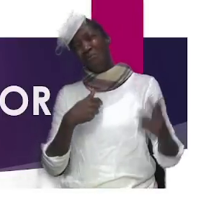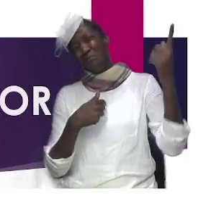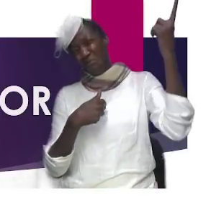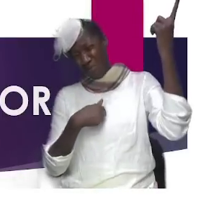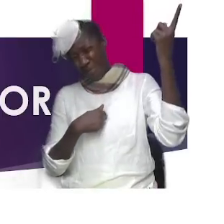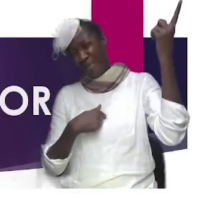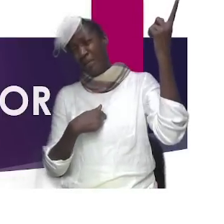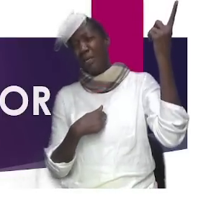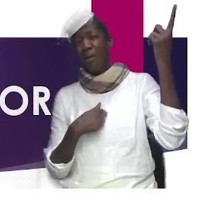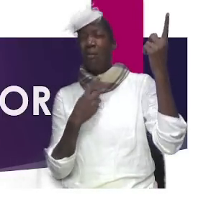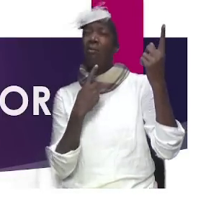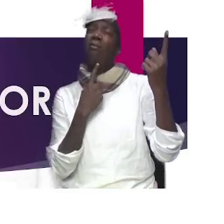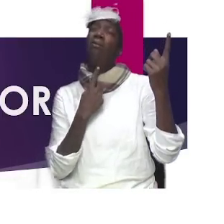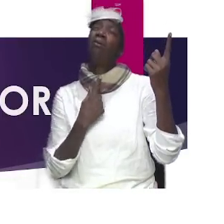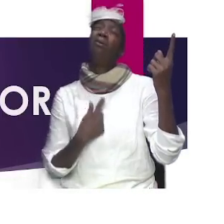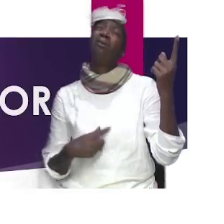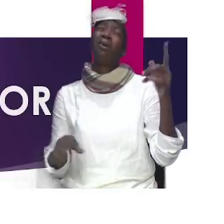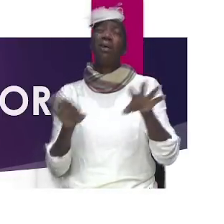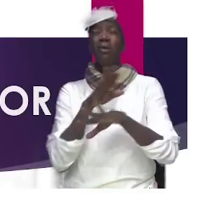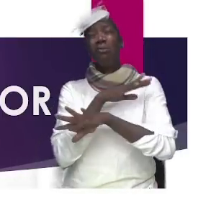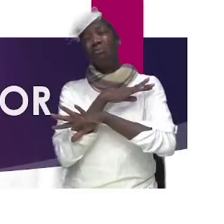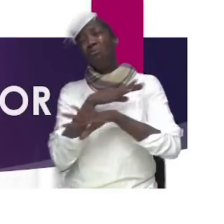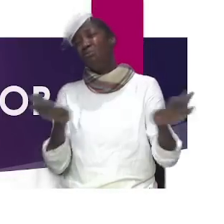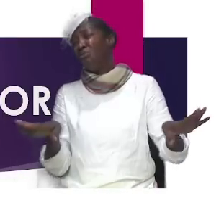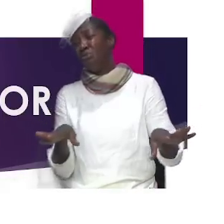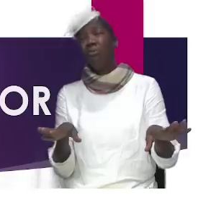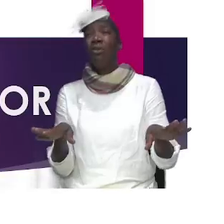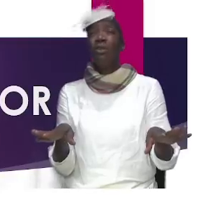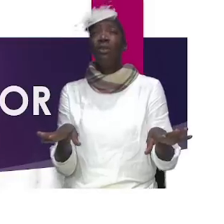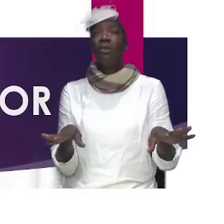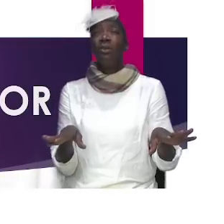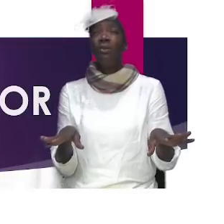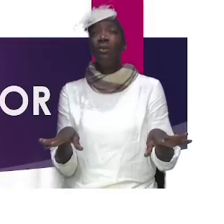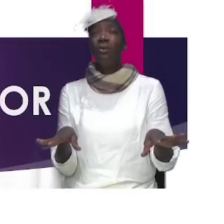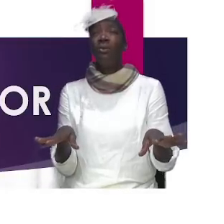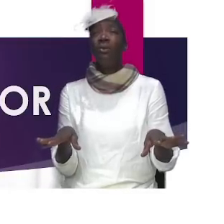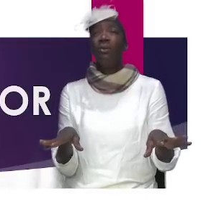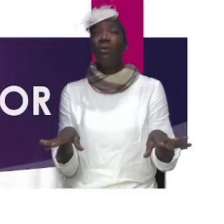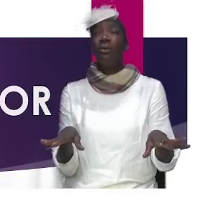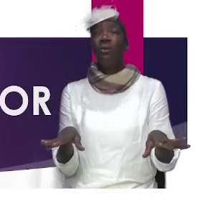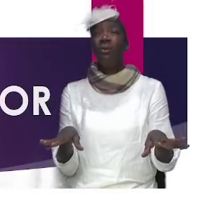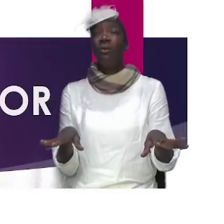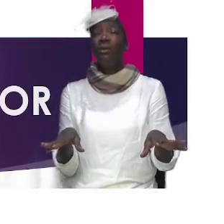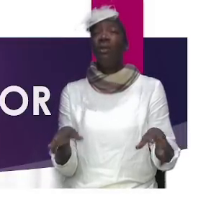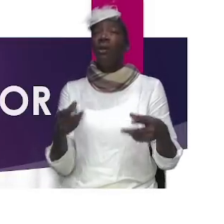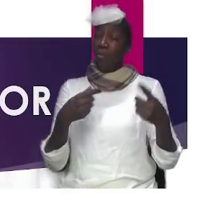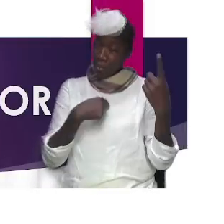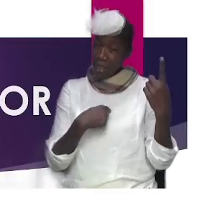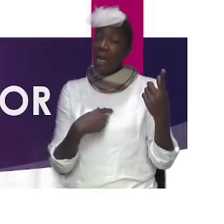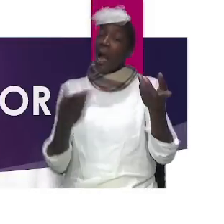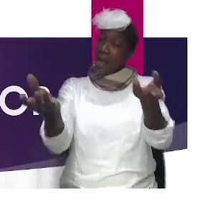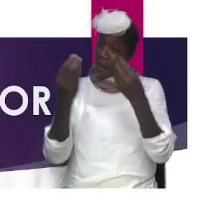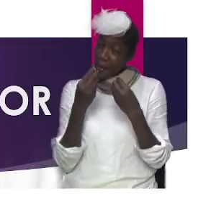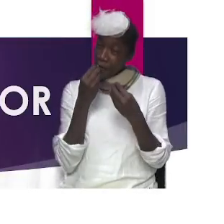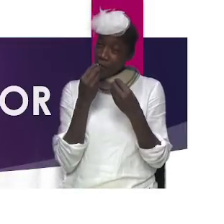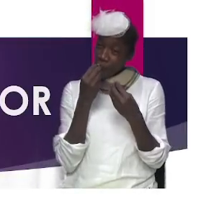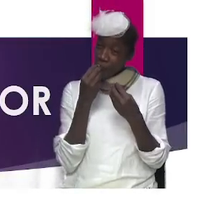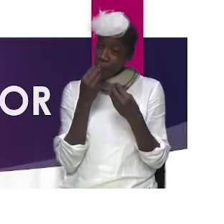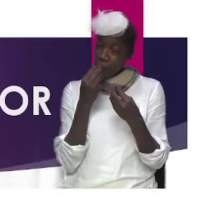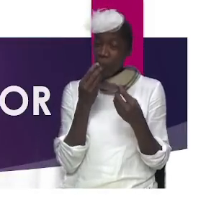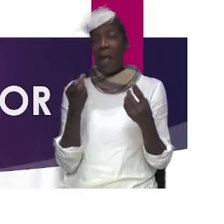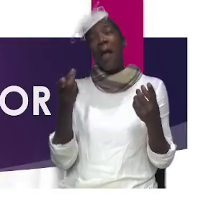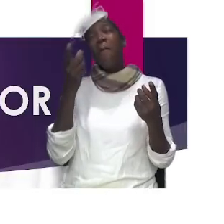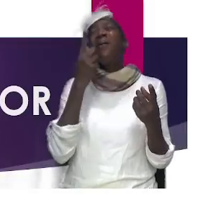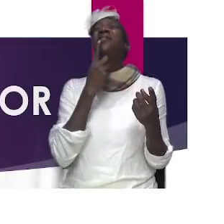hungered and you gave me meat. I was thirsty and you gave me